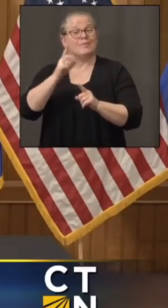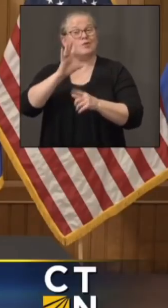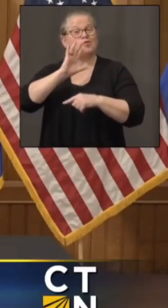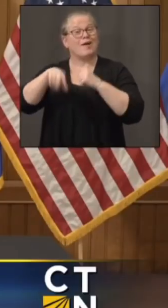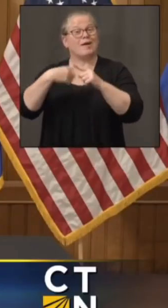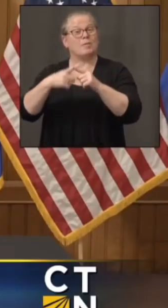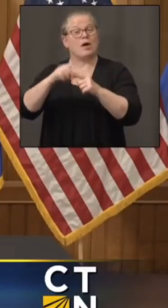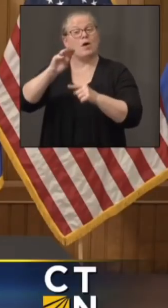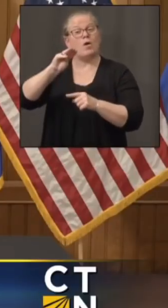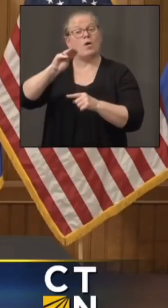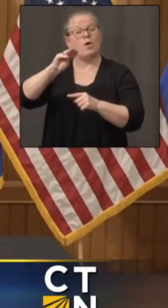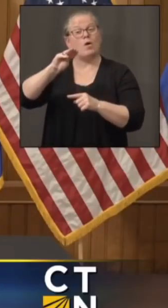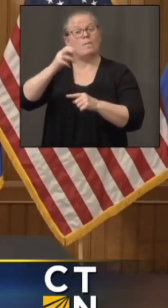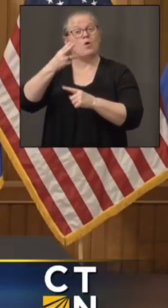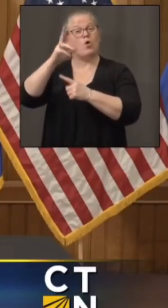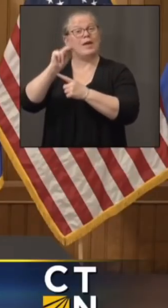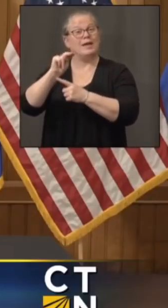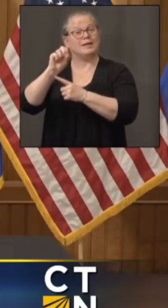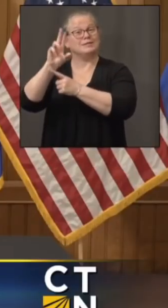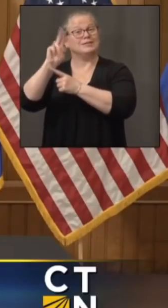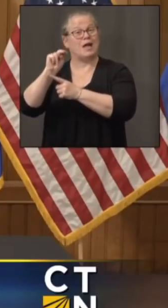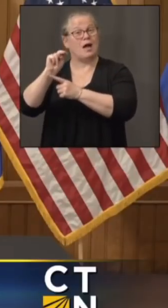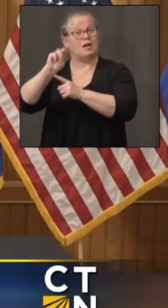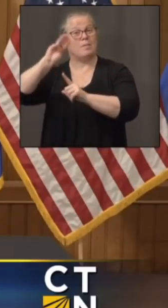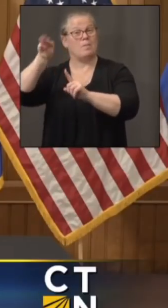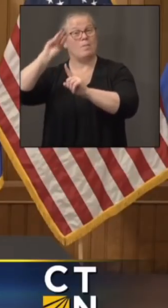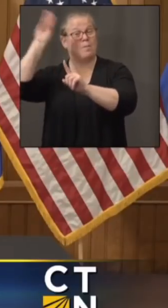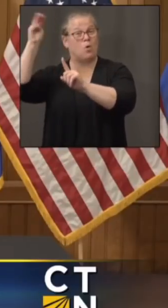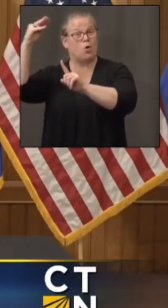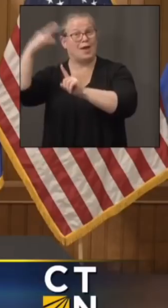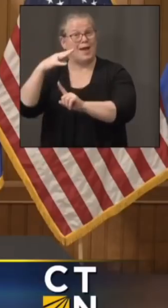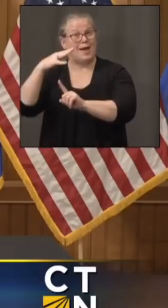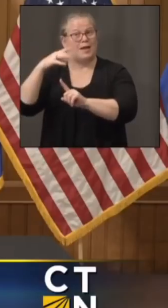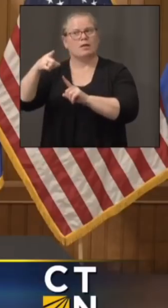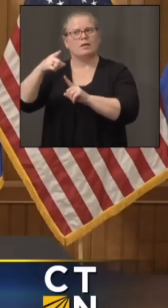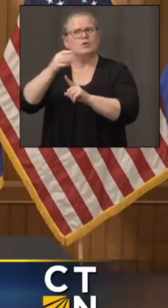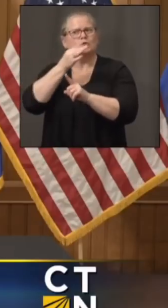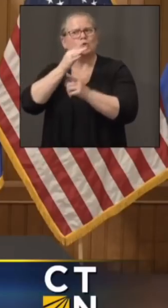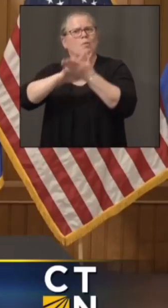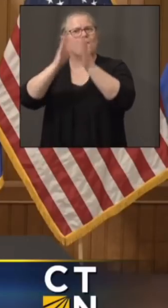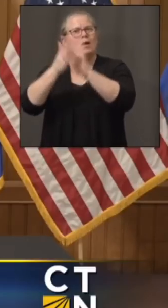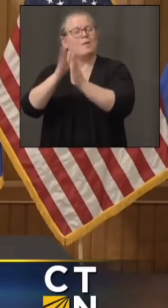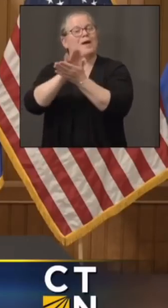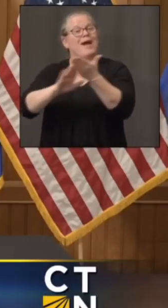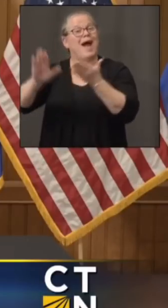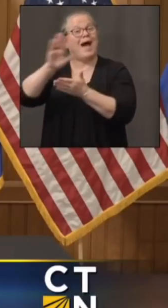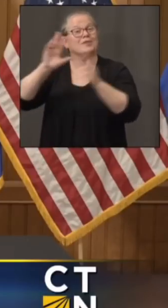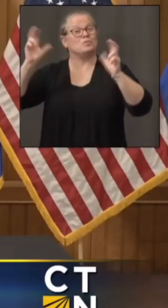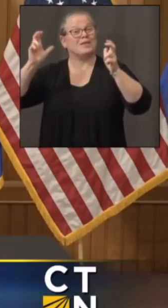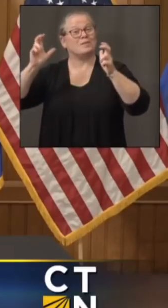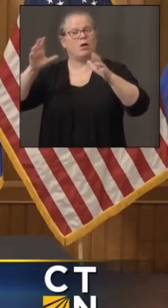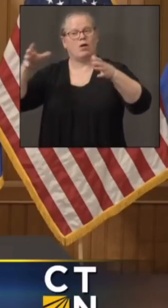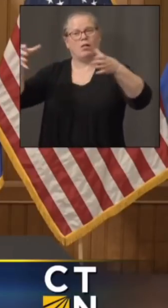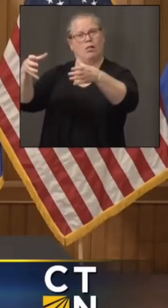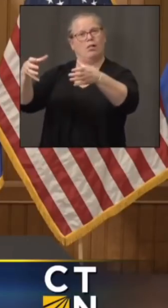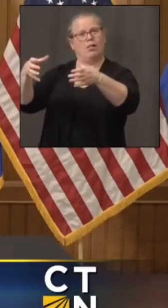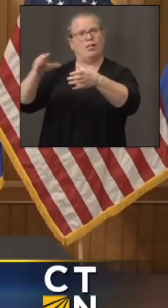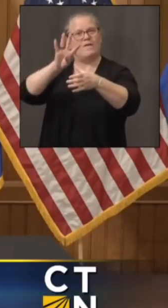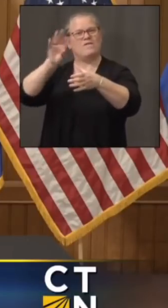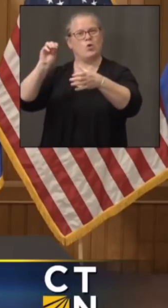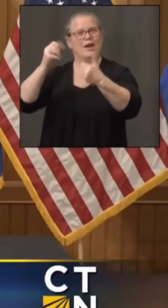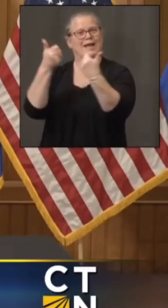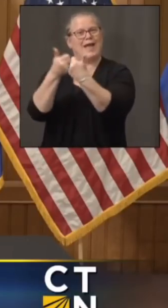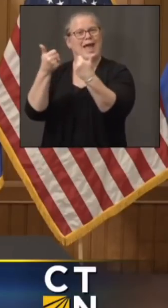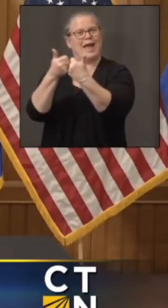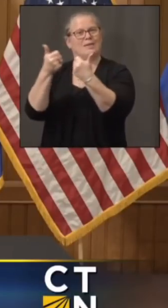be at Mohegan Sun in a couple of weeks, where 40 college teams from across the country are going to be playing games there for about a